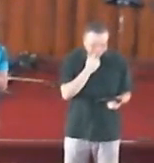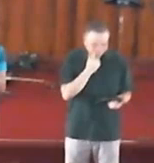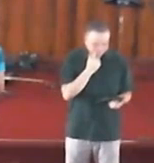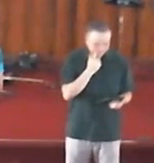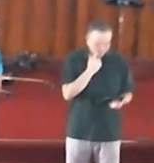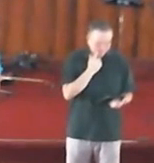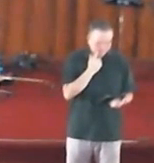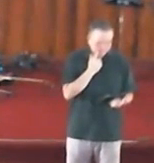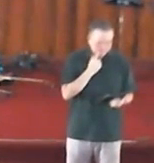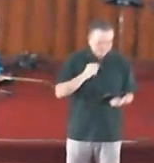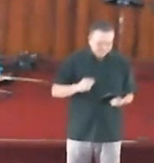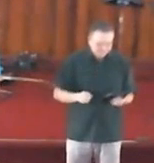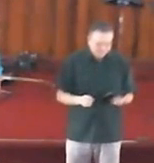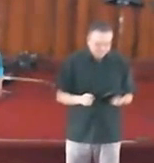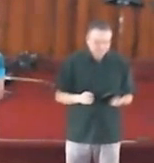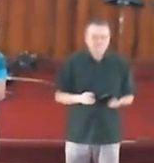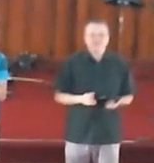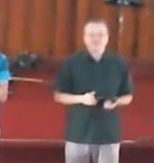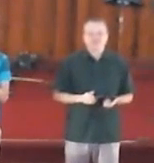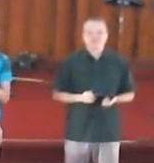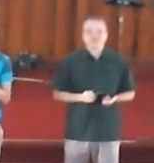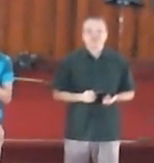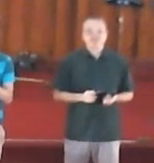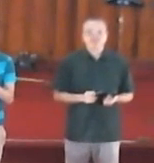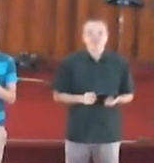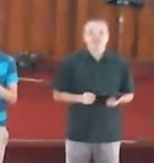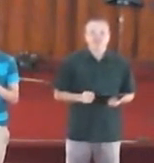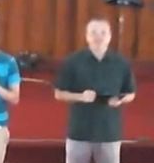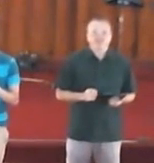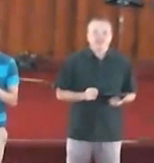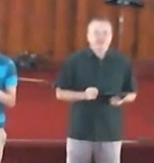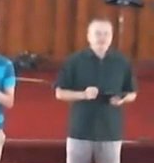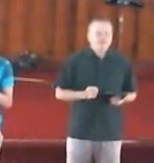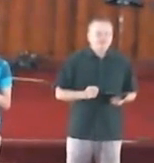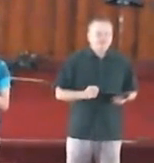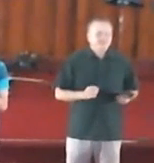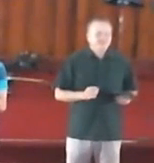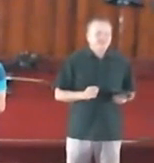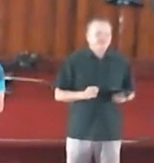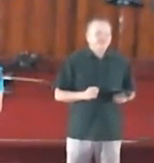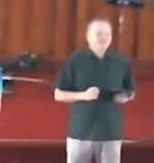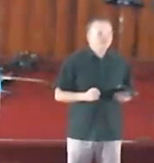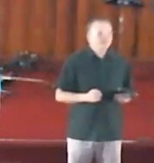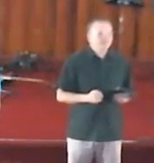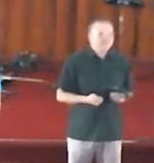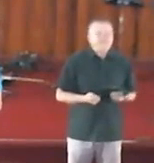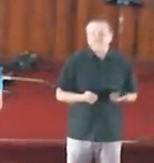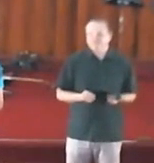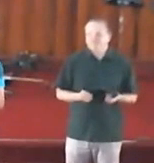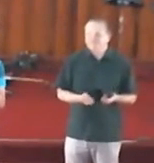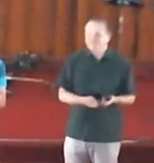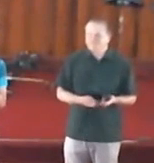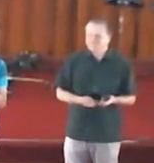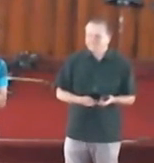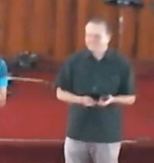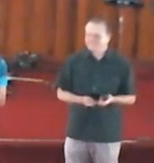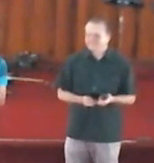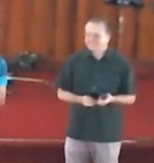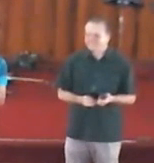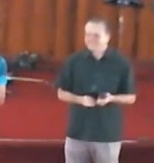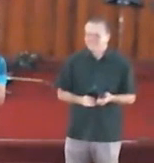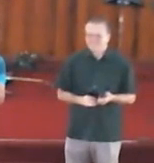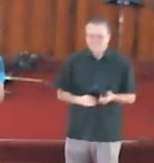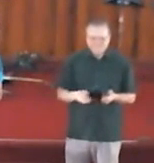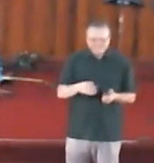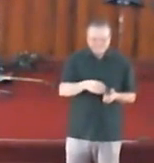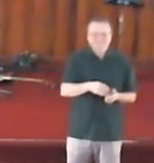those three obstacles, what would be the three things that take that obstacle away? ¿Qué es la solución a la ignorancia? What's the